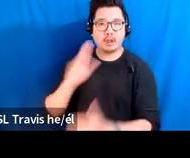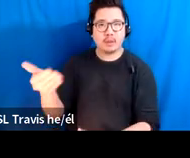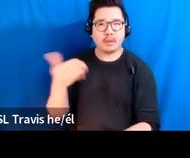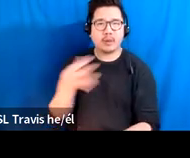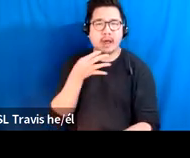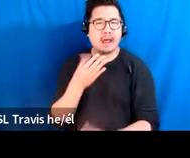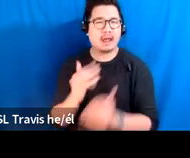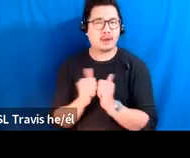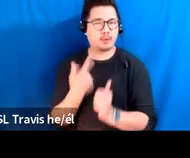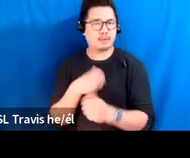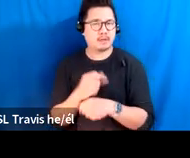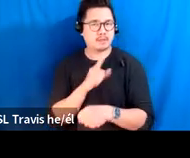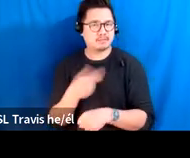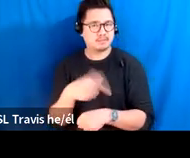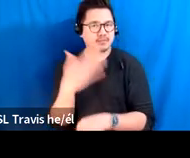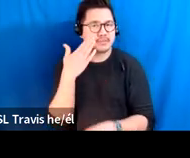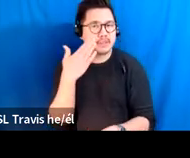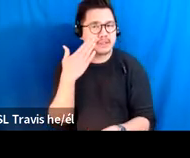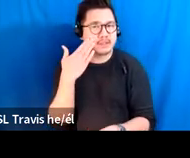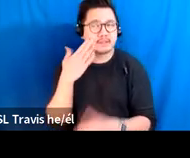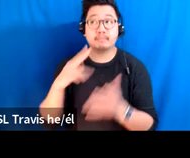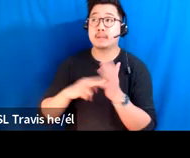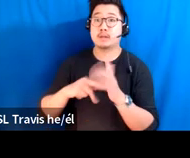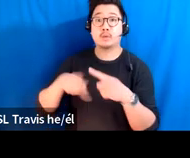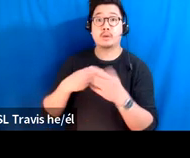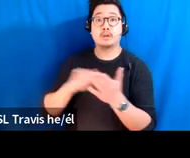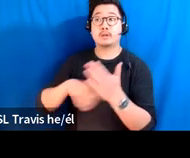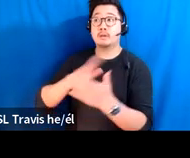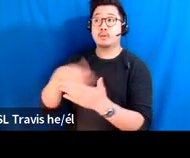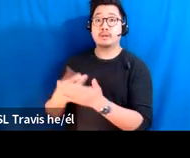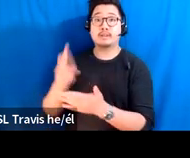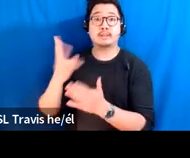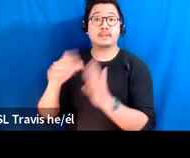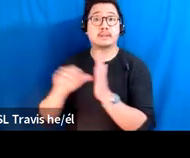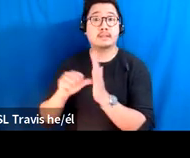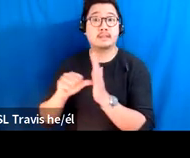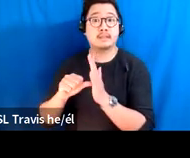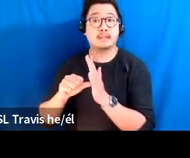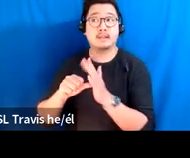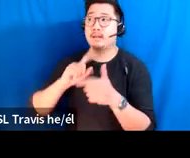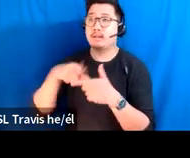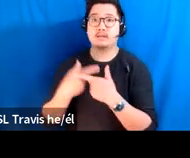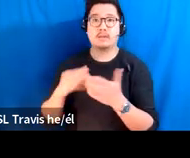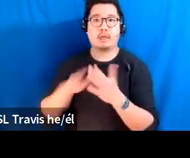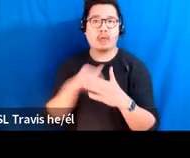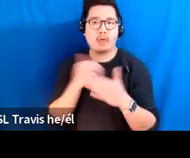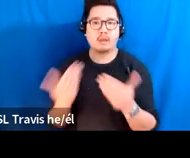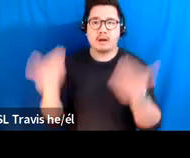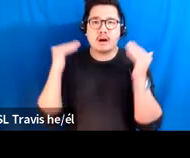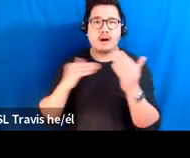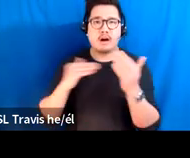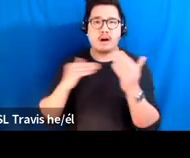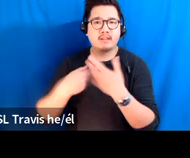aware so that they don't get to seventh and eighth grade and you know be completely overwhelmed by all the possibilities